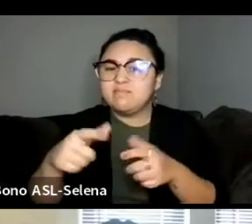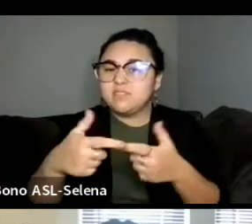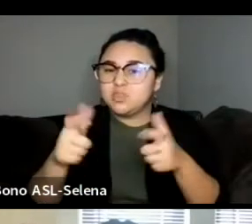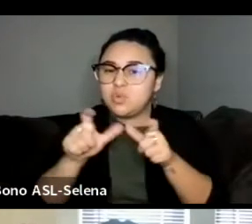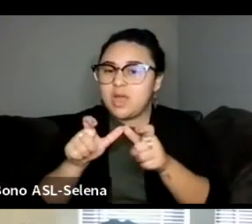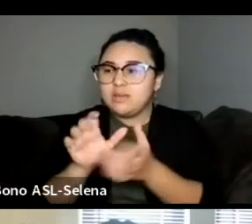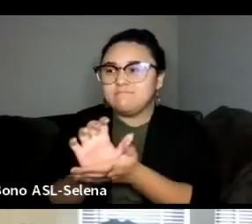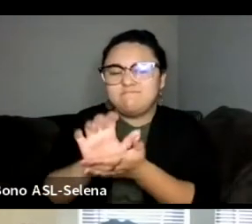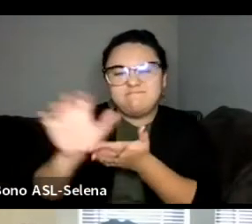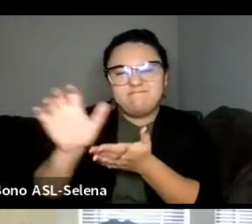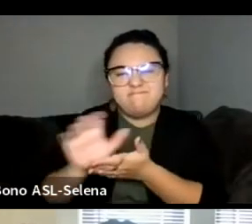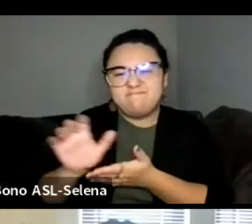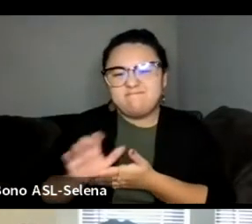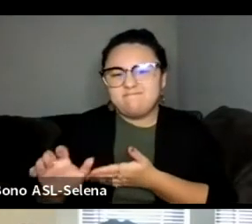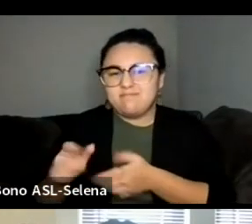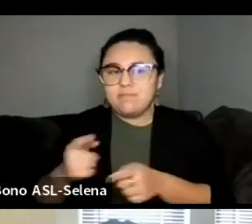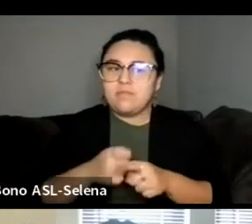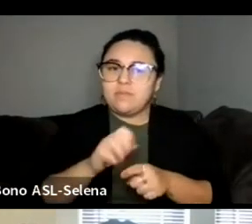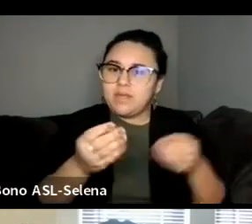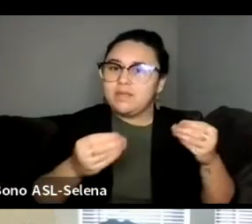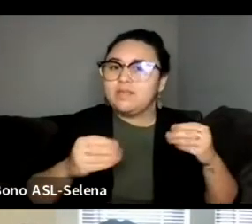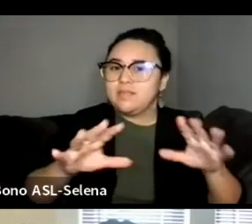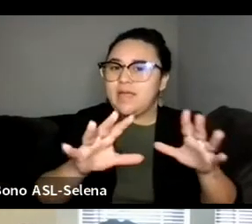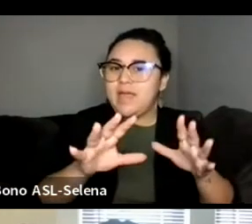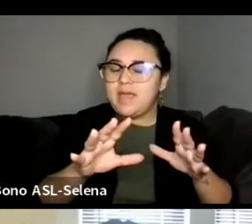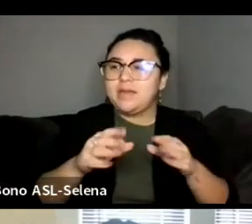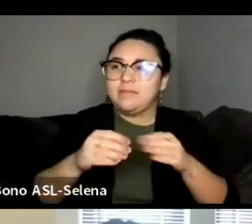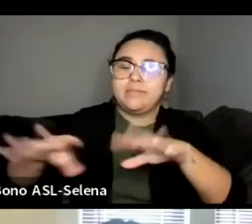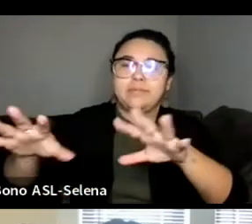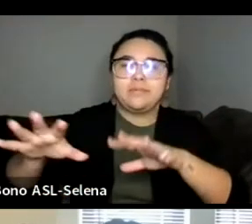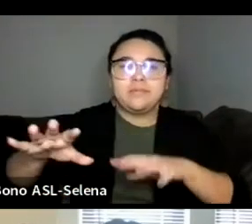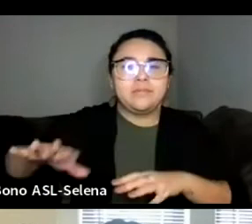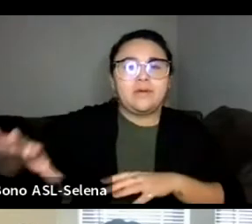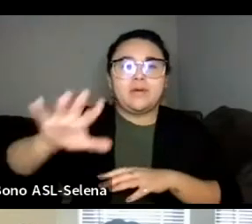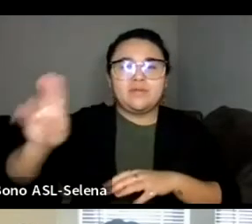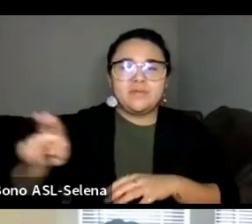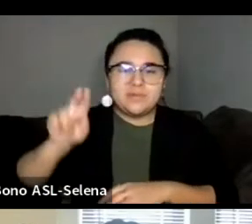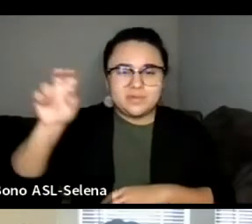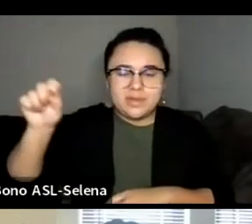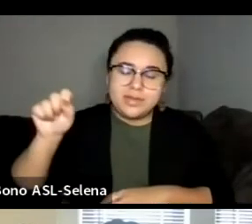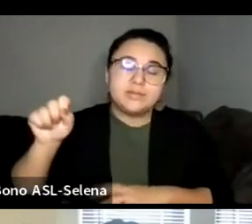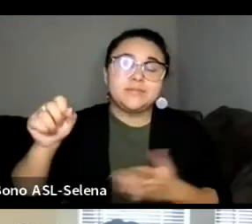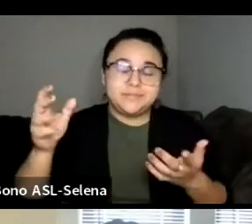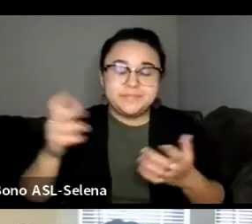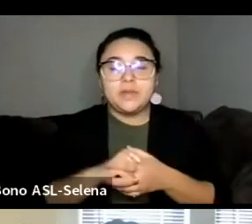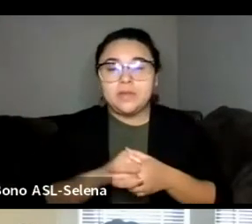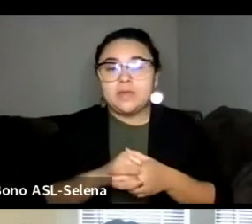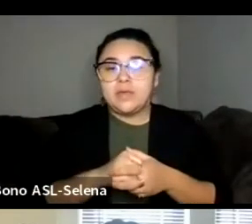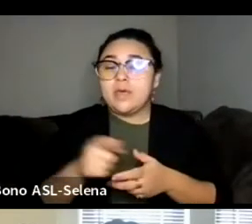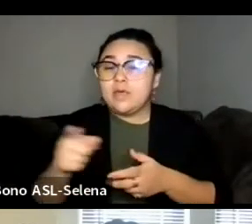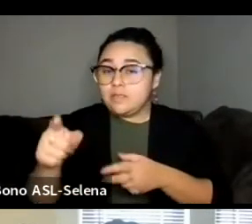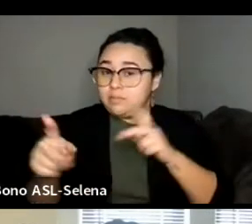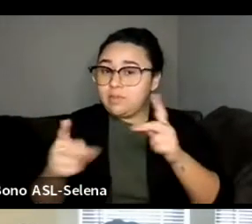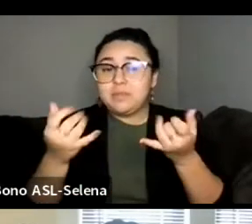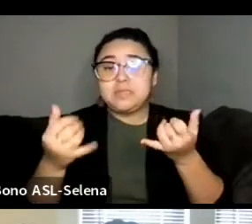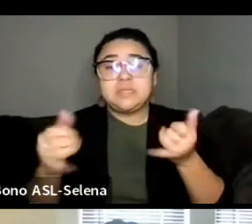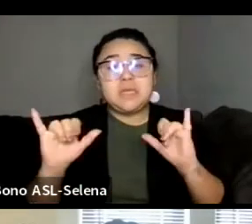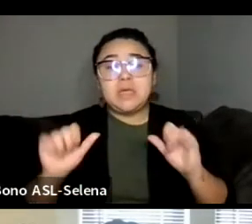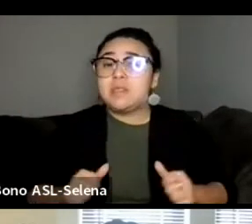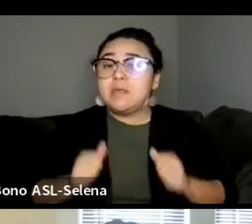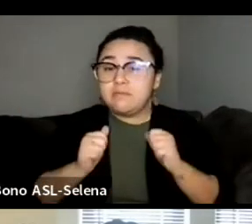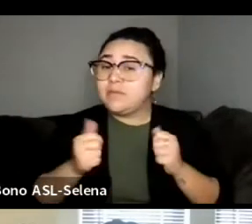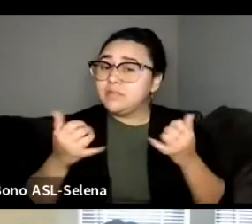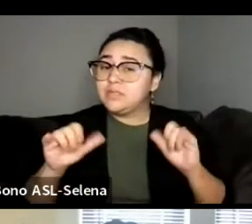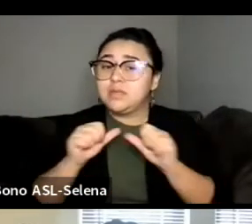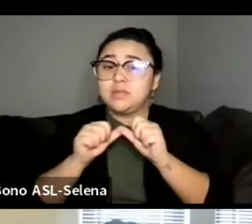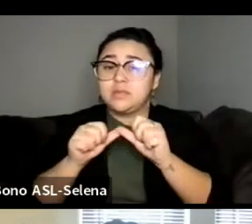and dispersed throughout the country, though some families remain. These families continue the traditions of their ancestors to this day. The violence that removed